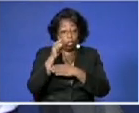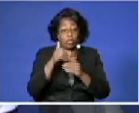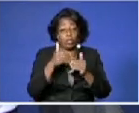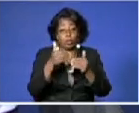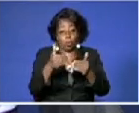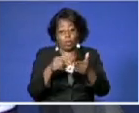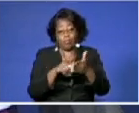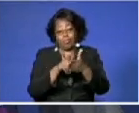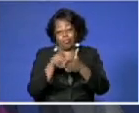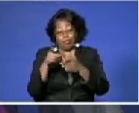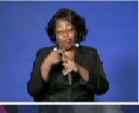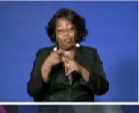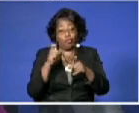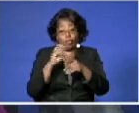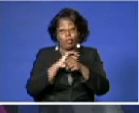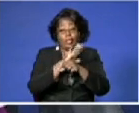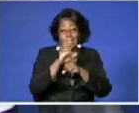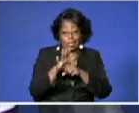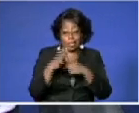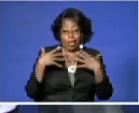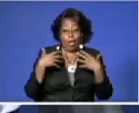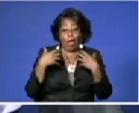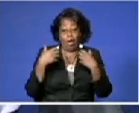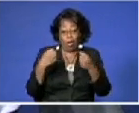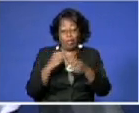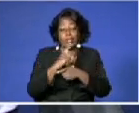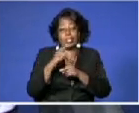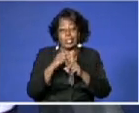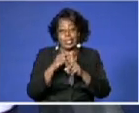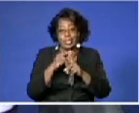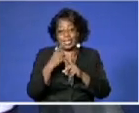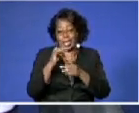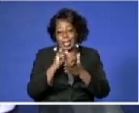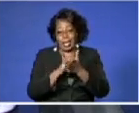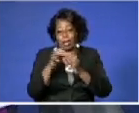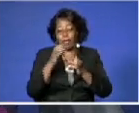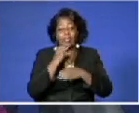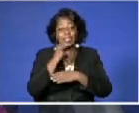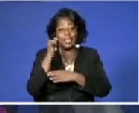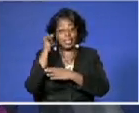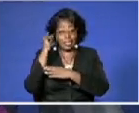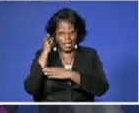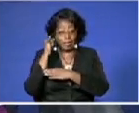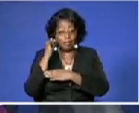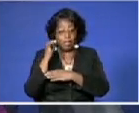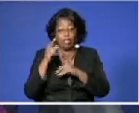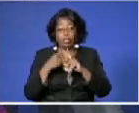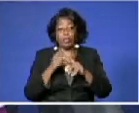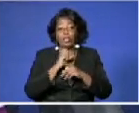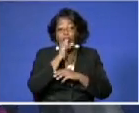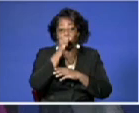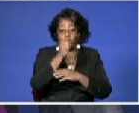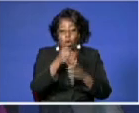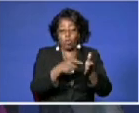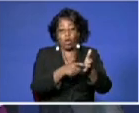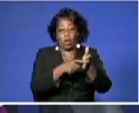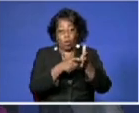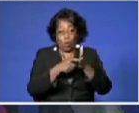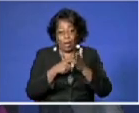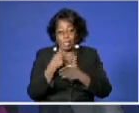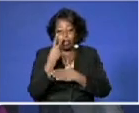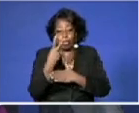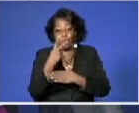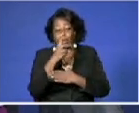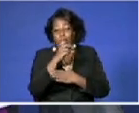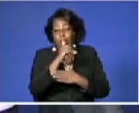off COVID-19. Health officials disclosing during a national press conference yesterday that in order to ensure the required 2 doses